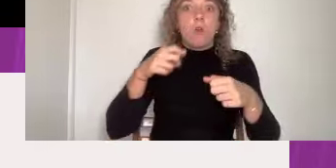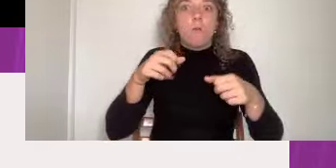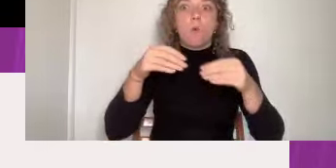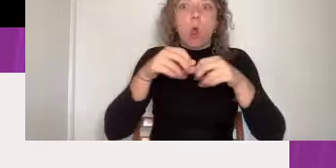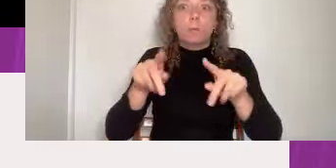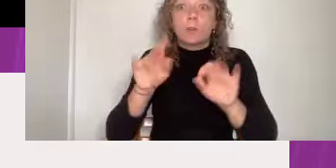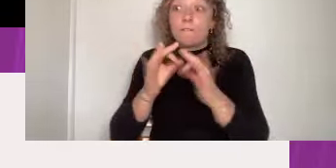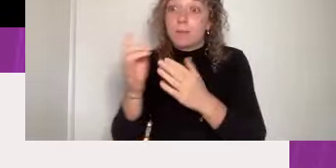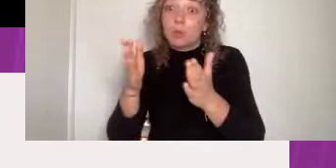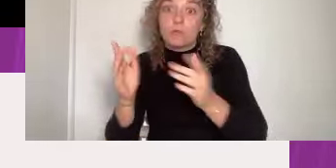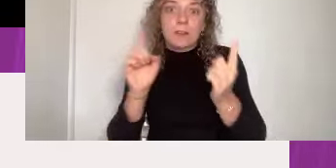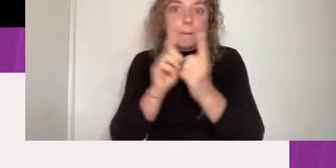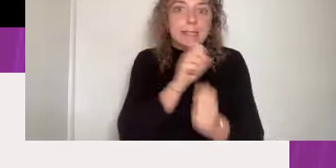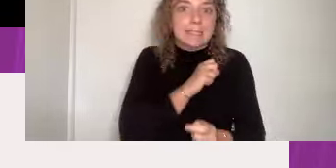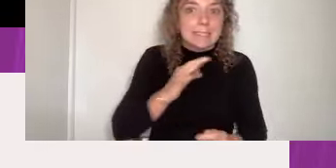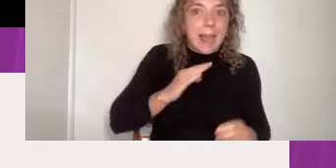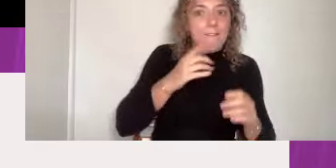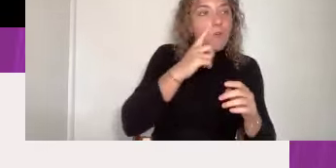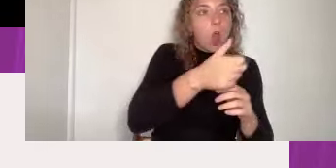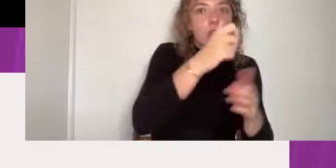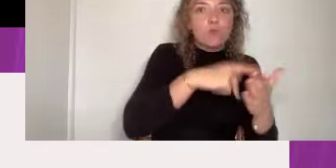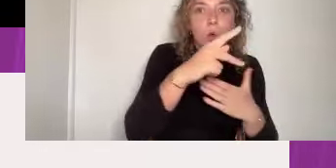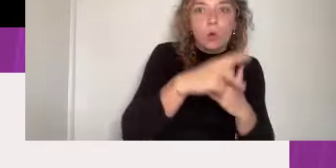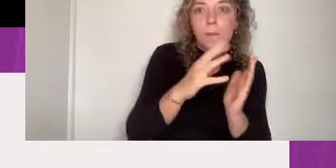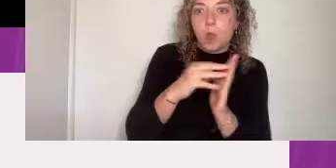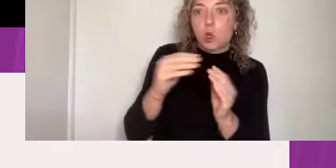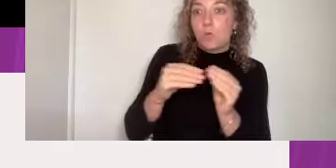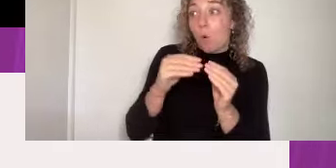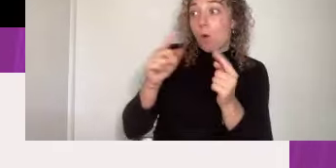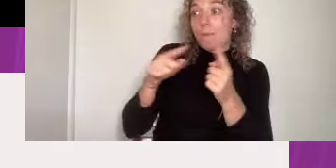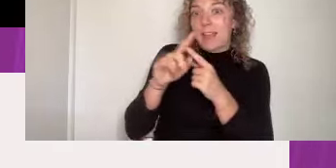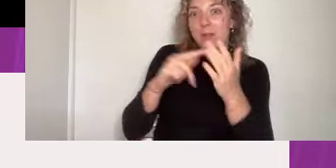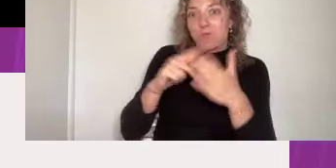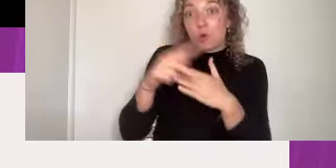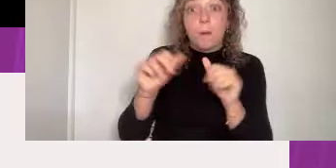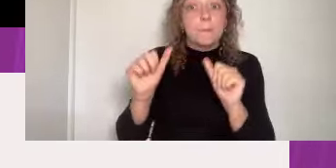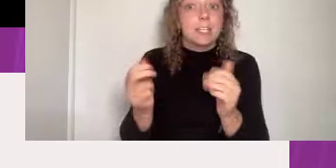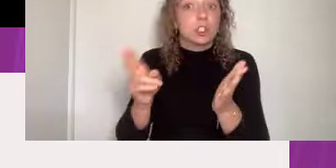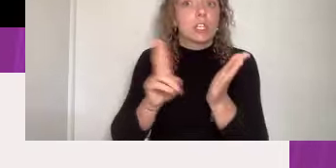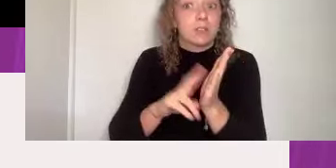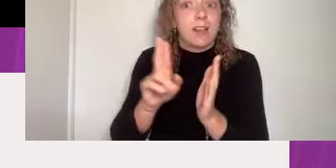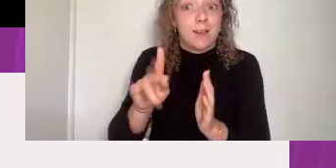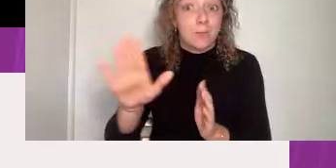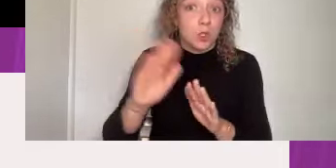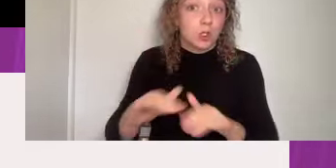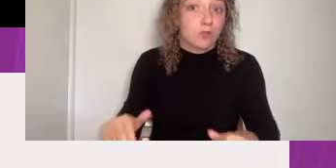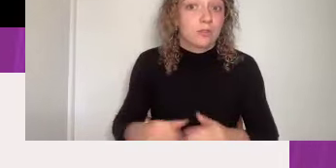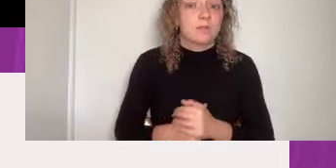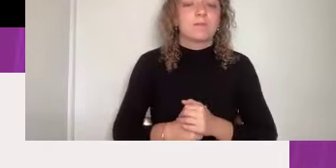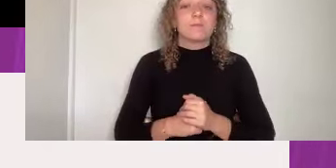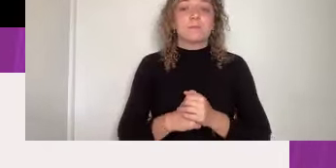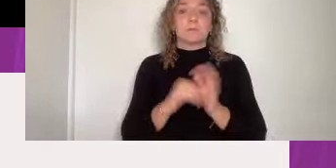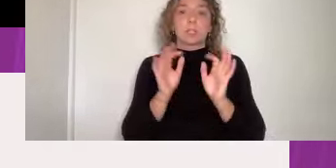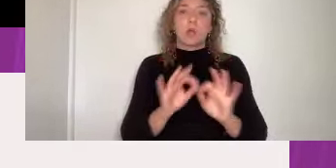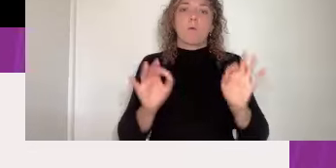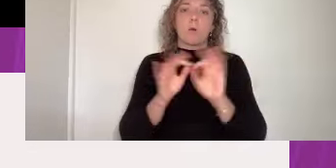the staff of those programs, to learn about them, and potentially enroll their children. So it's just so important that we're